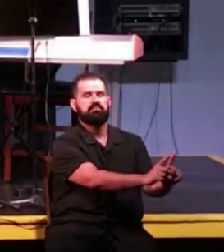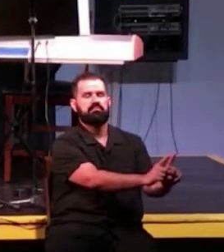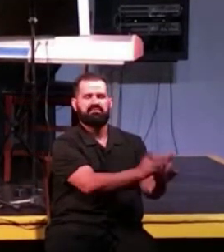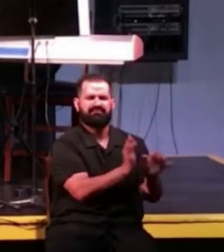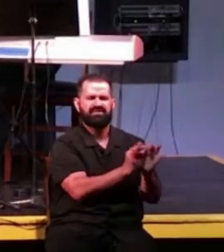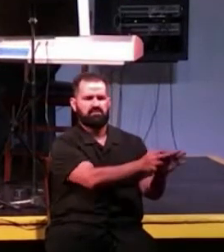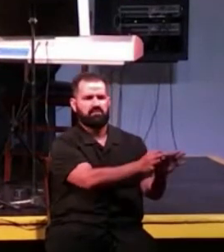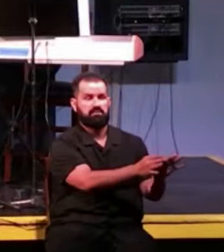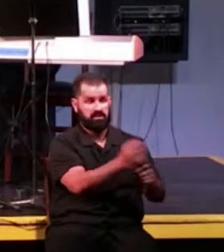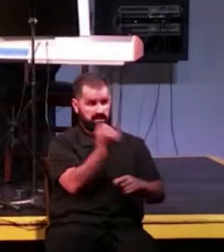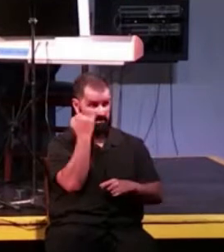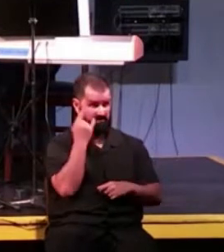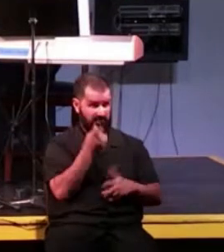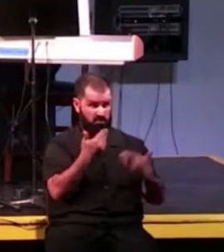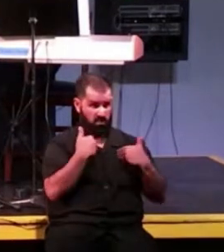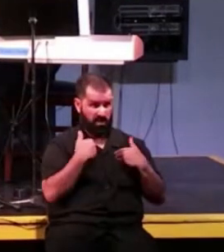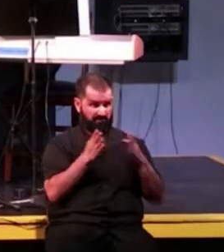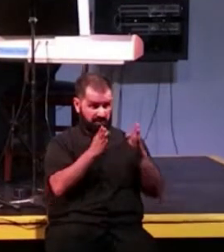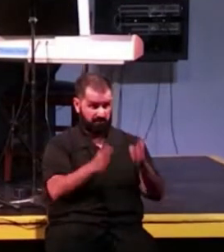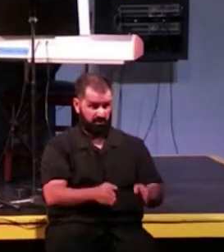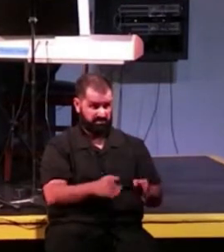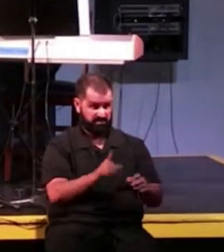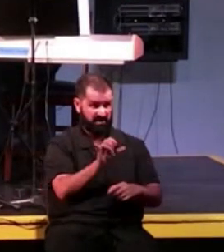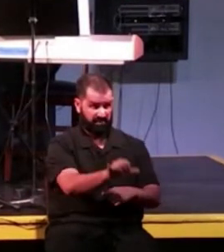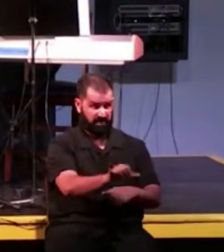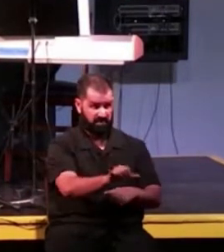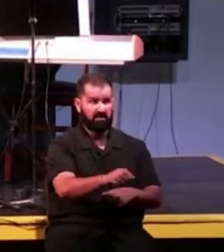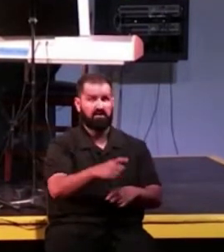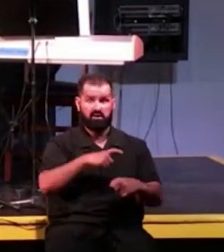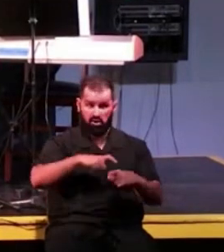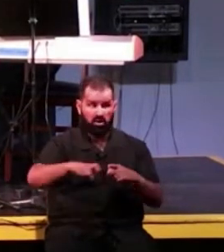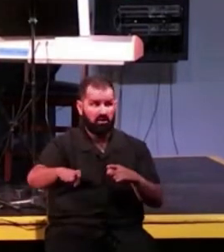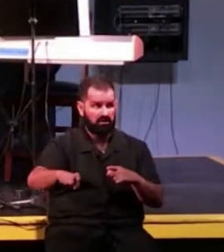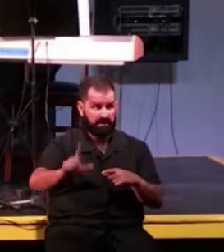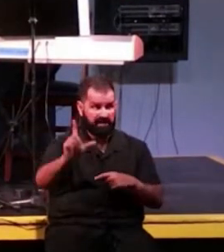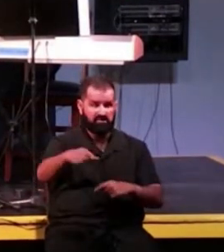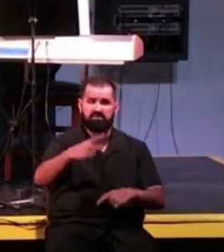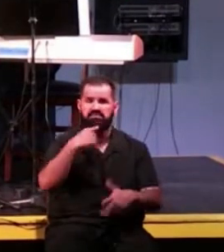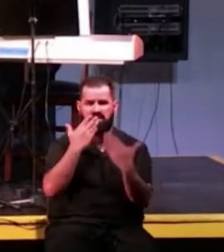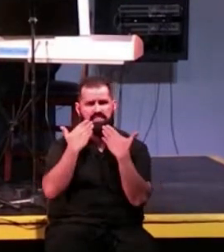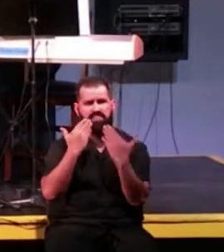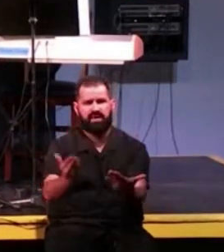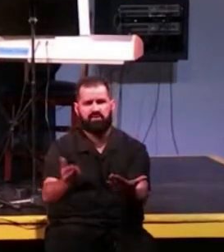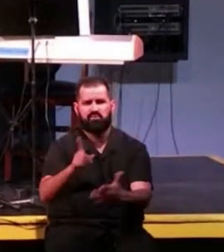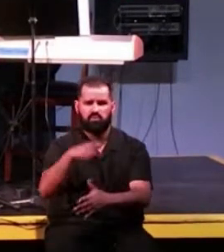And if you have a Ruth in your life, you better call them after church and say, thank you.